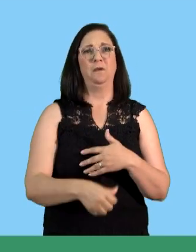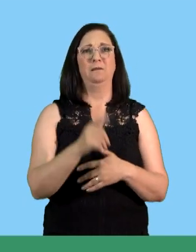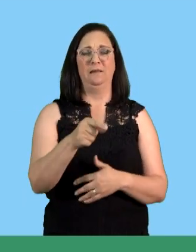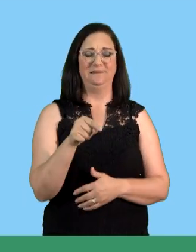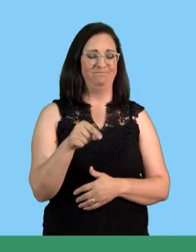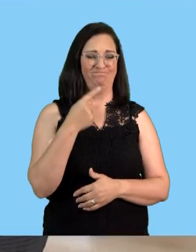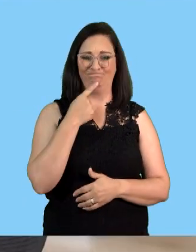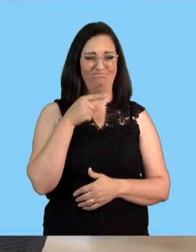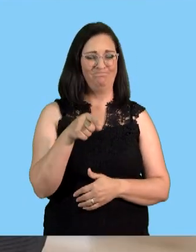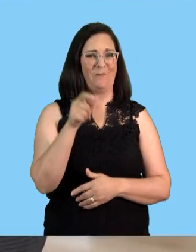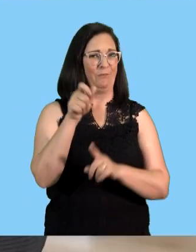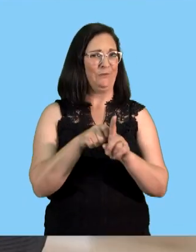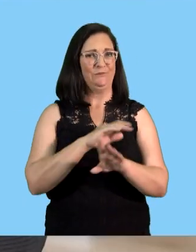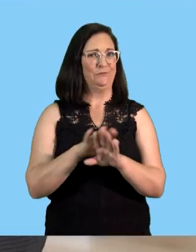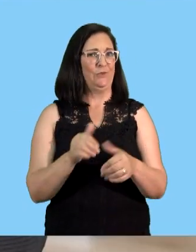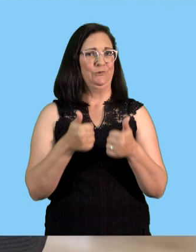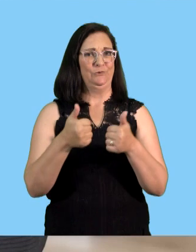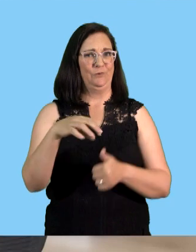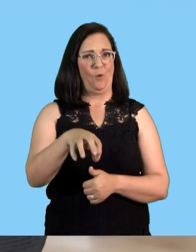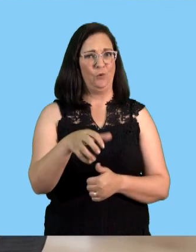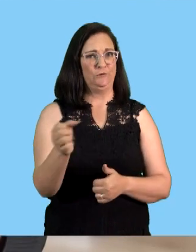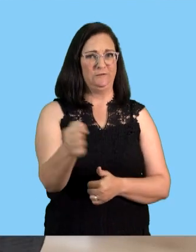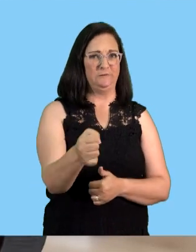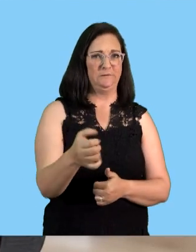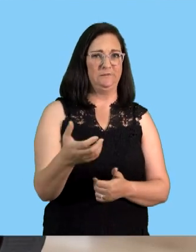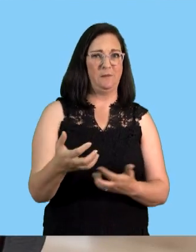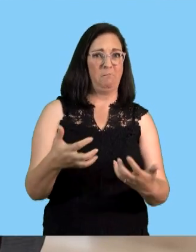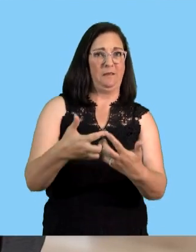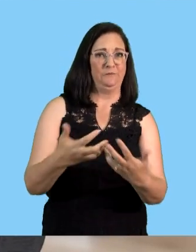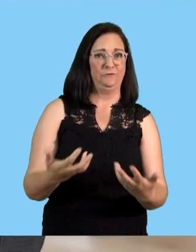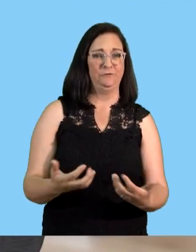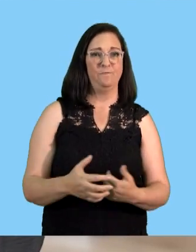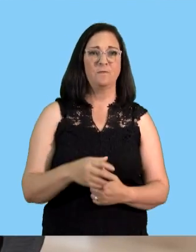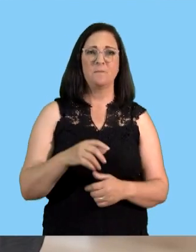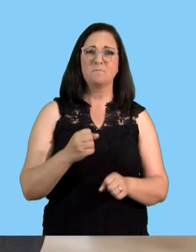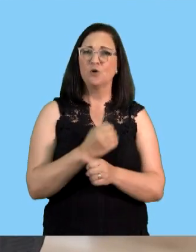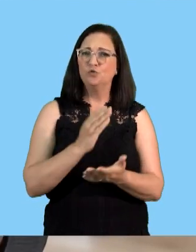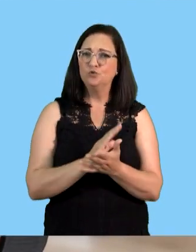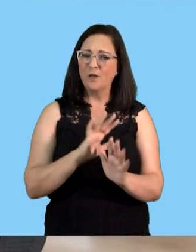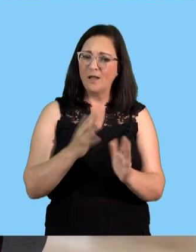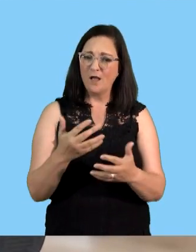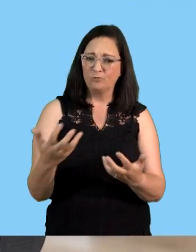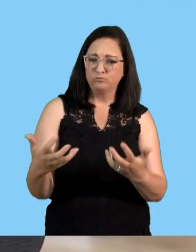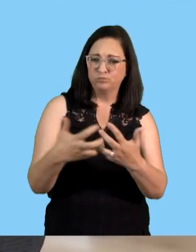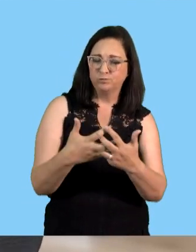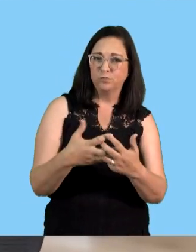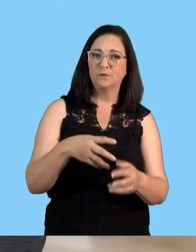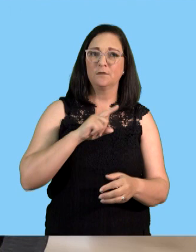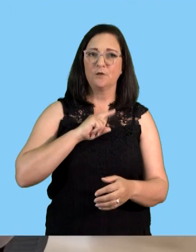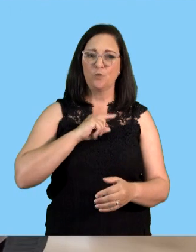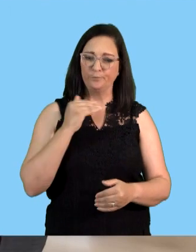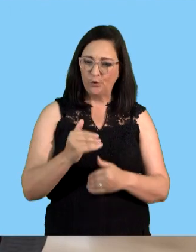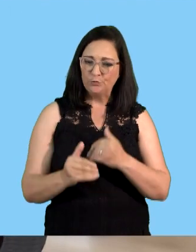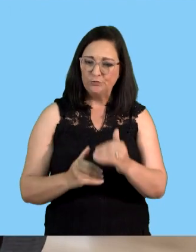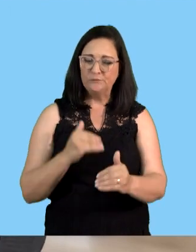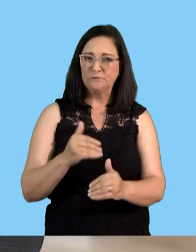that actually these people are not suitable candidates. How do we ensure that these are suitable candidates? Meaning in the recruitment process or the